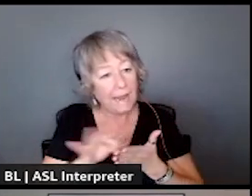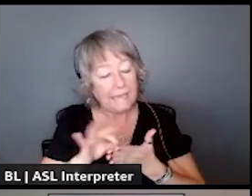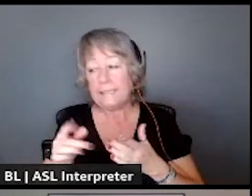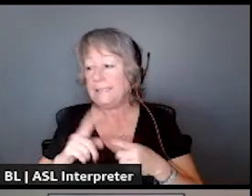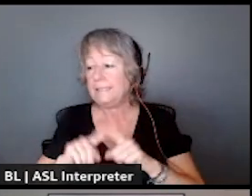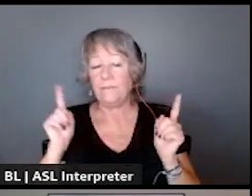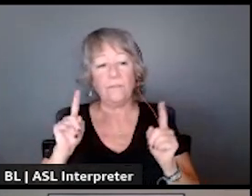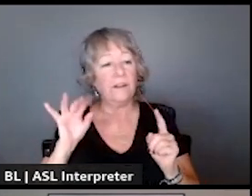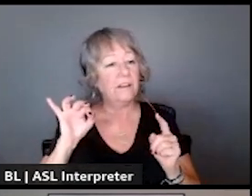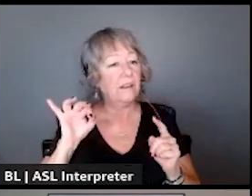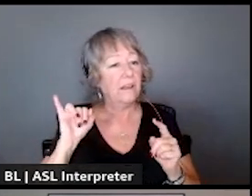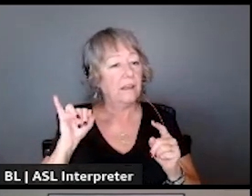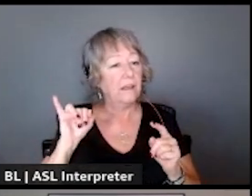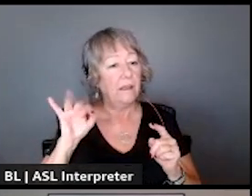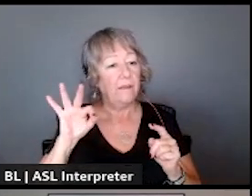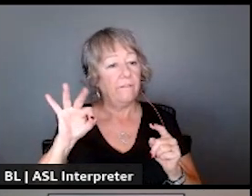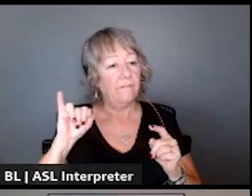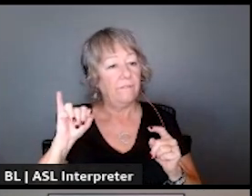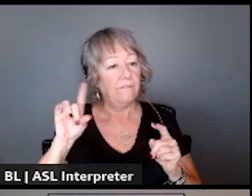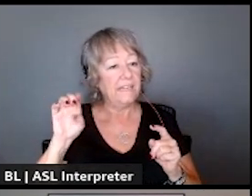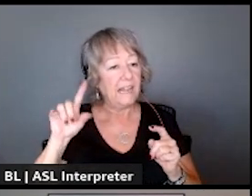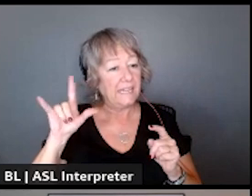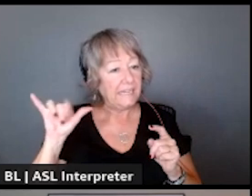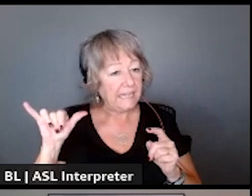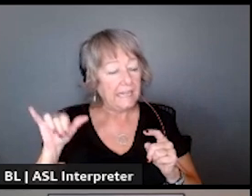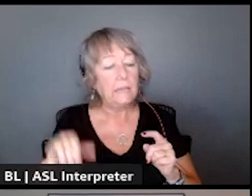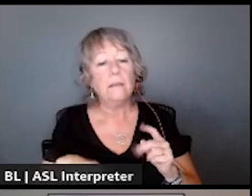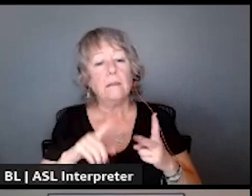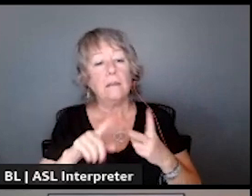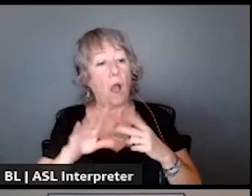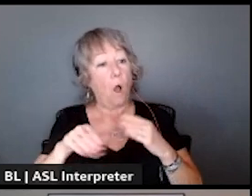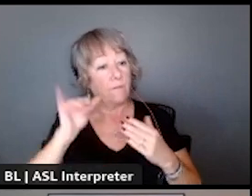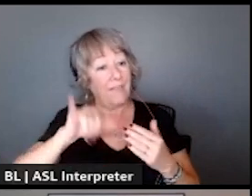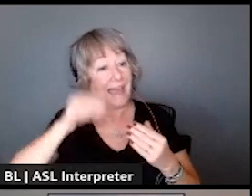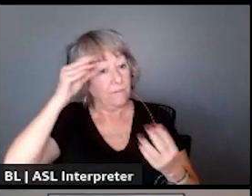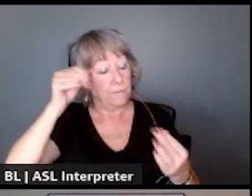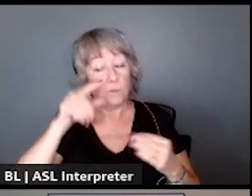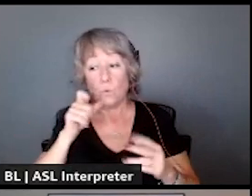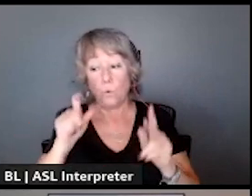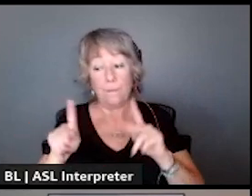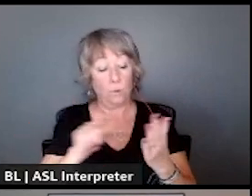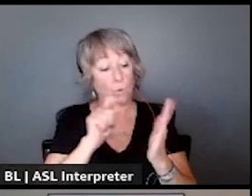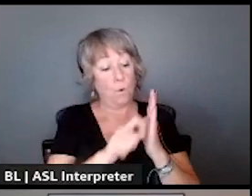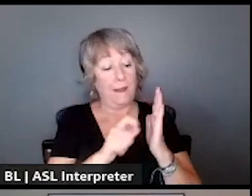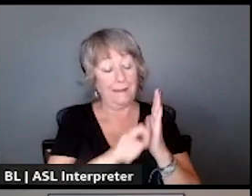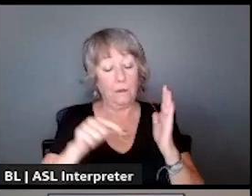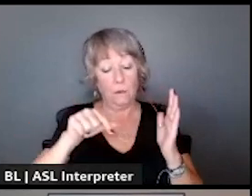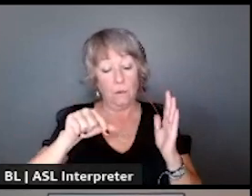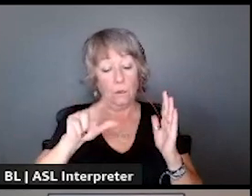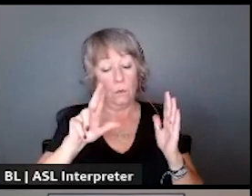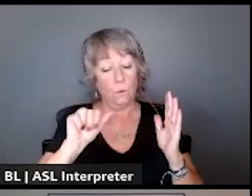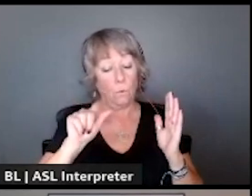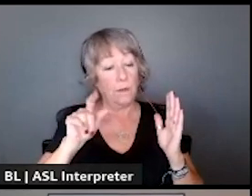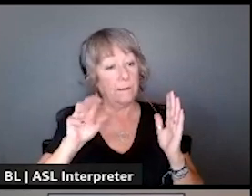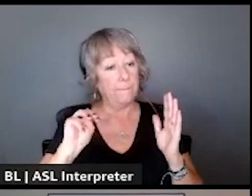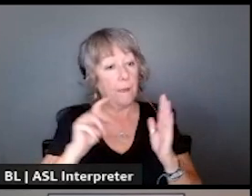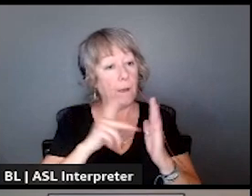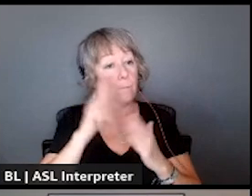interference, ton of different ways you can build that. Like it just needs to be what's called a quantum 2-level system. So you can be like, okay, how about it's like we